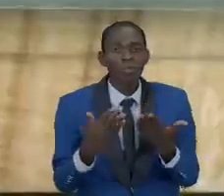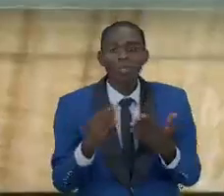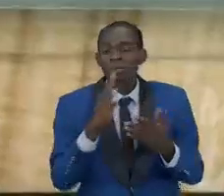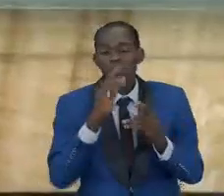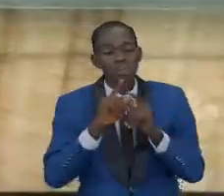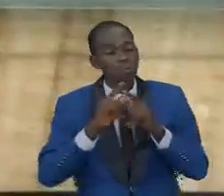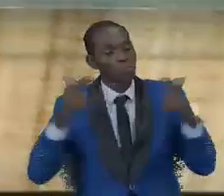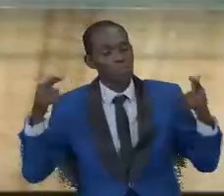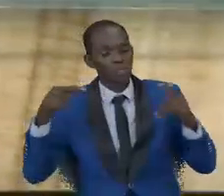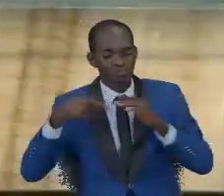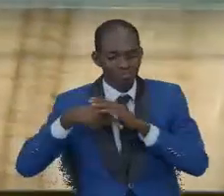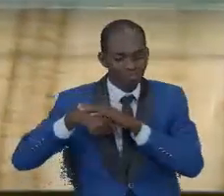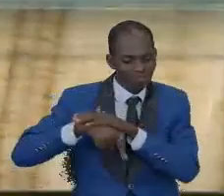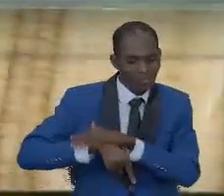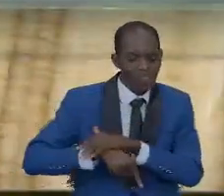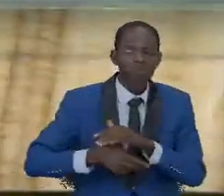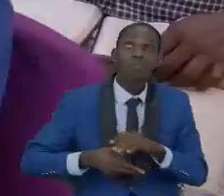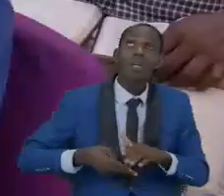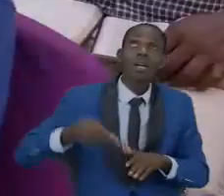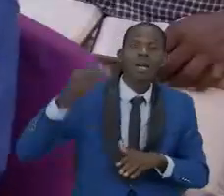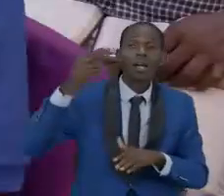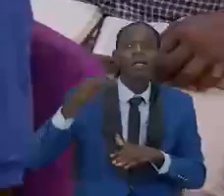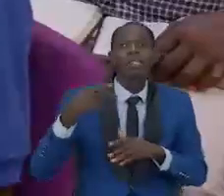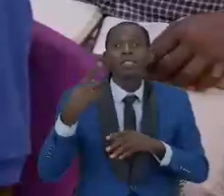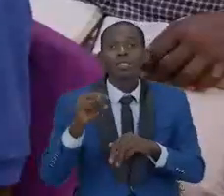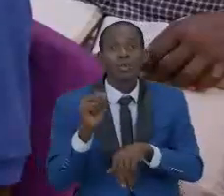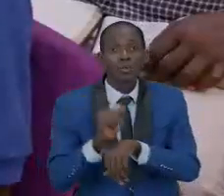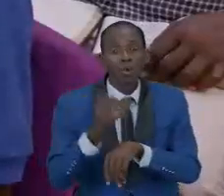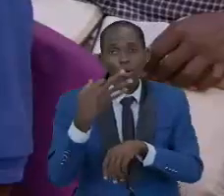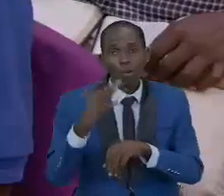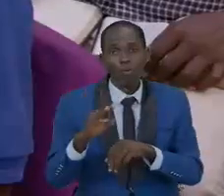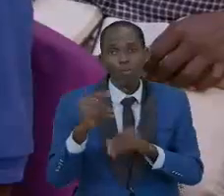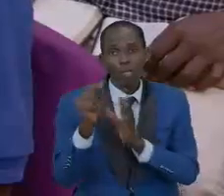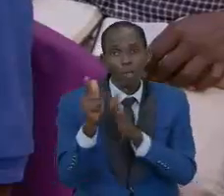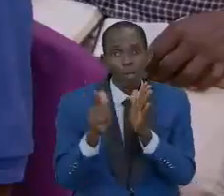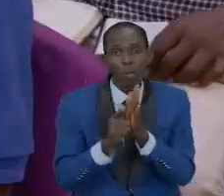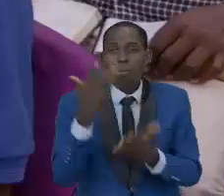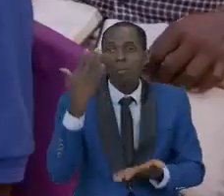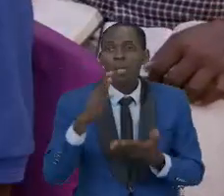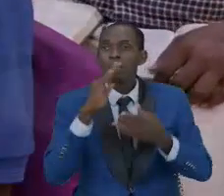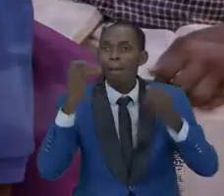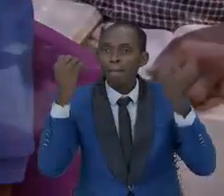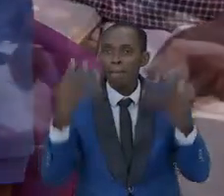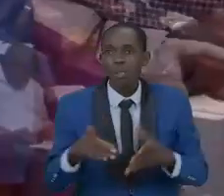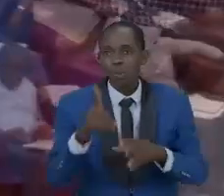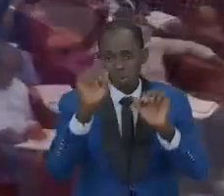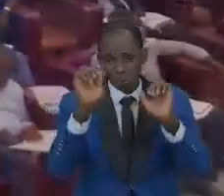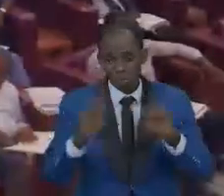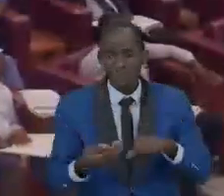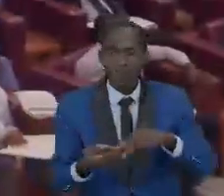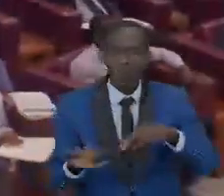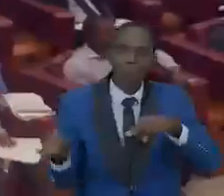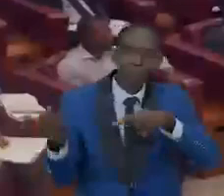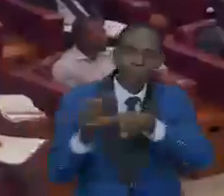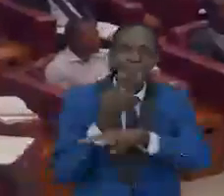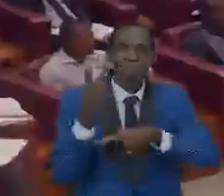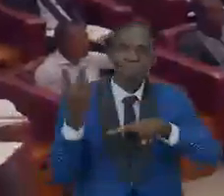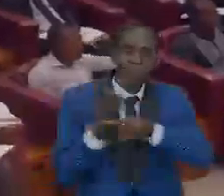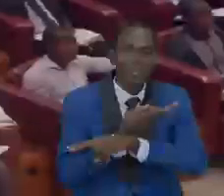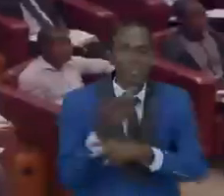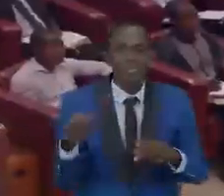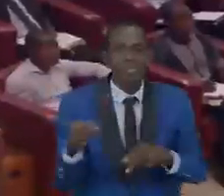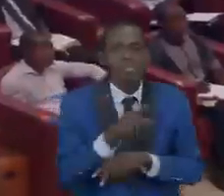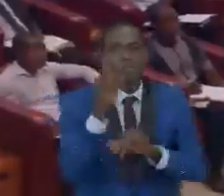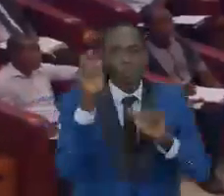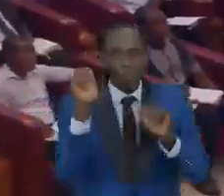maybe abroad The Works of the law may be many you might multiply them and you can refer to them you